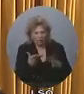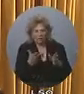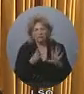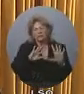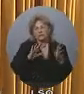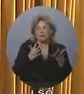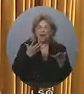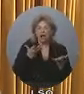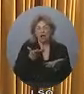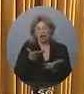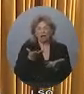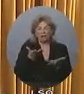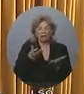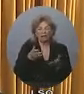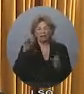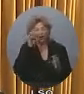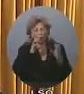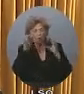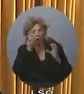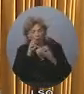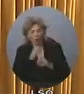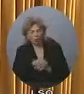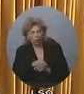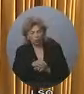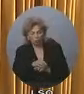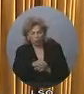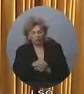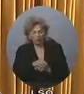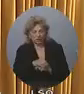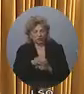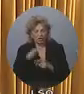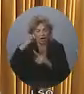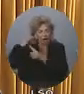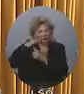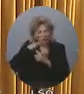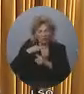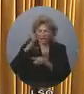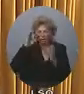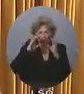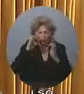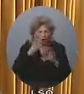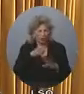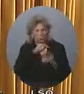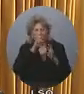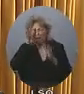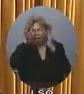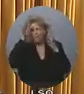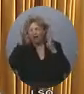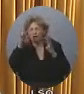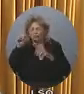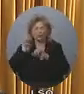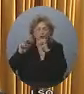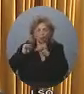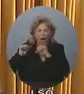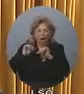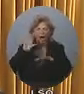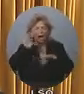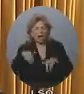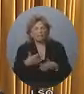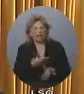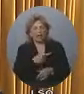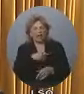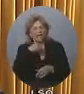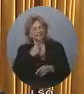he makes up a story, then he changes the story, then he threatens to sue the people who question him. My question today